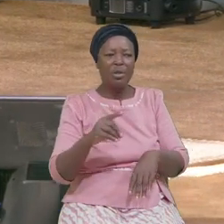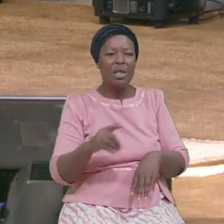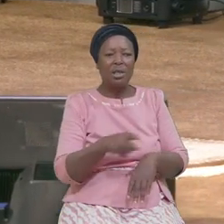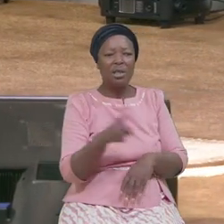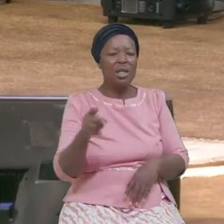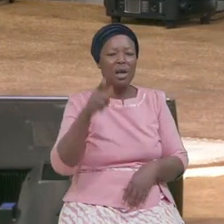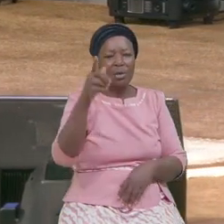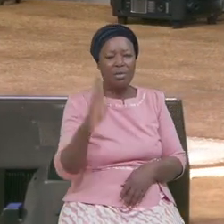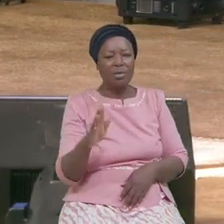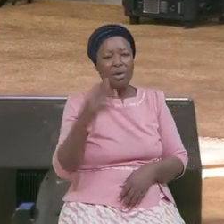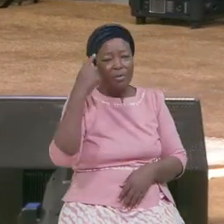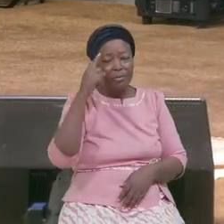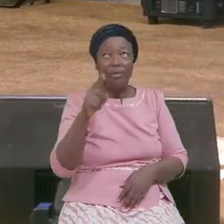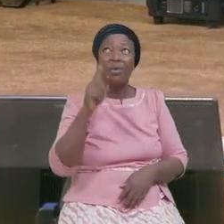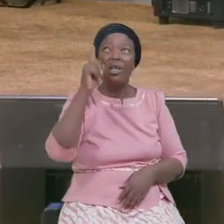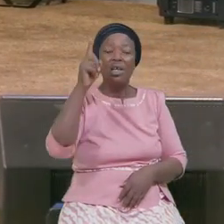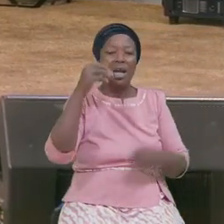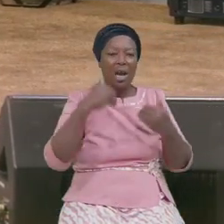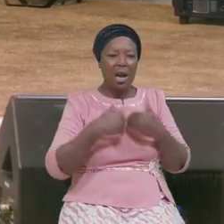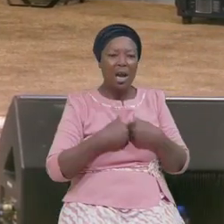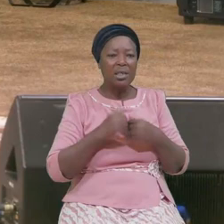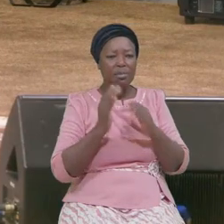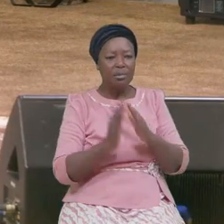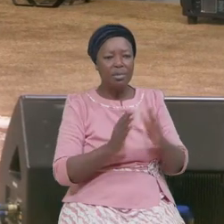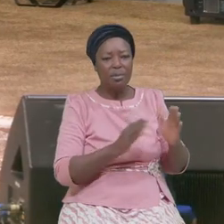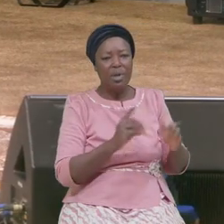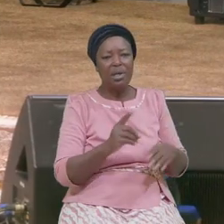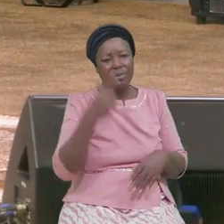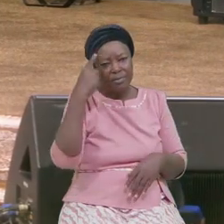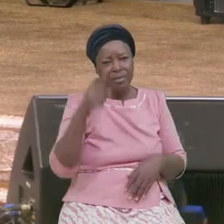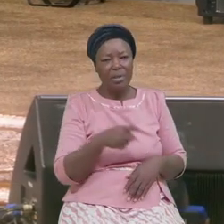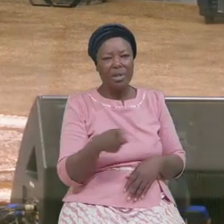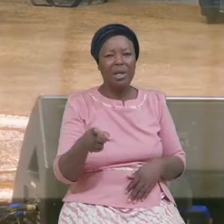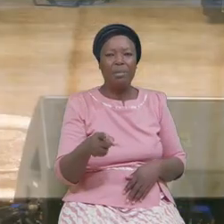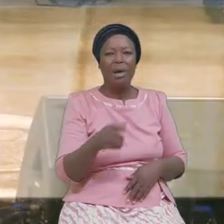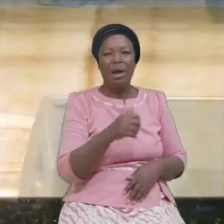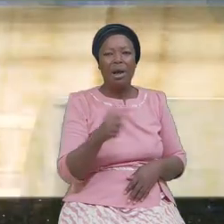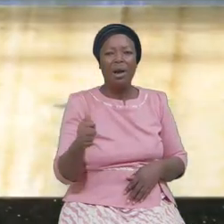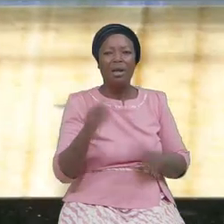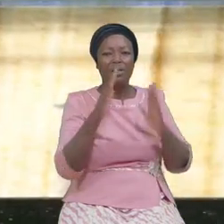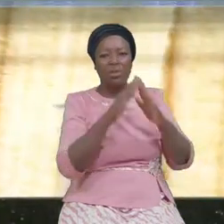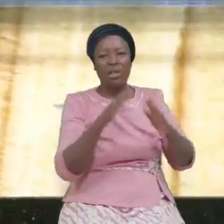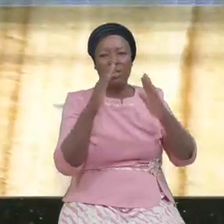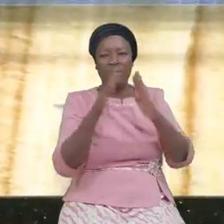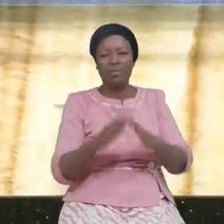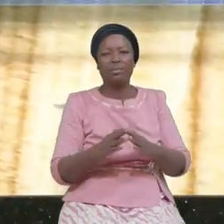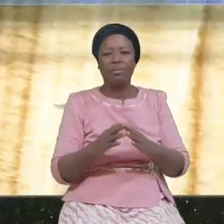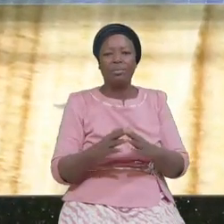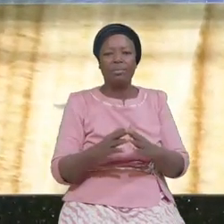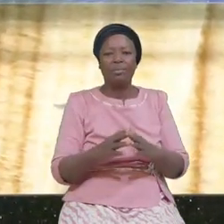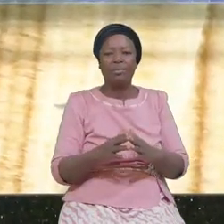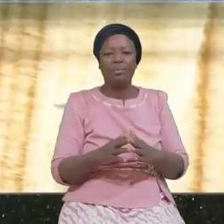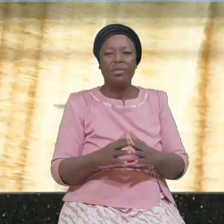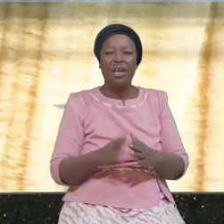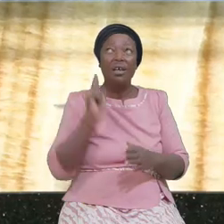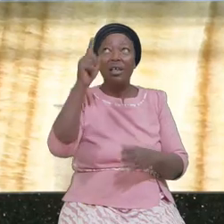God, for he has prepared for them a city. Yes, he has